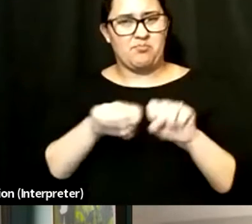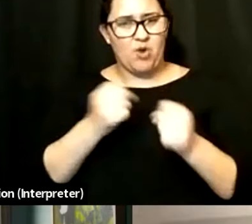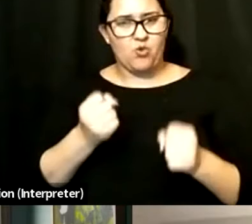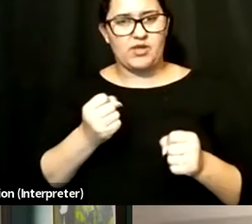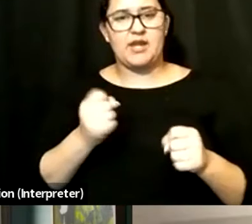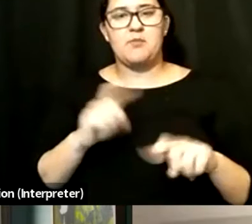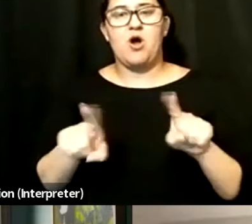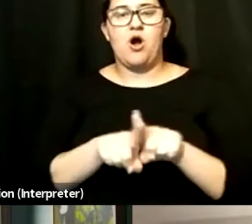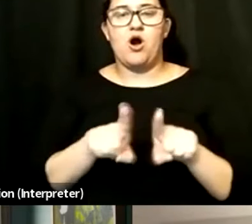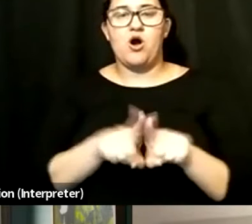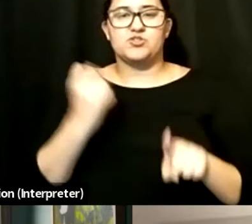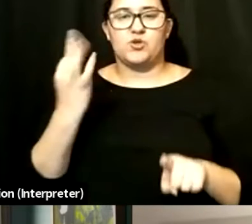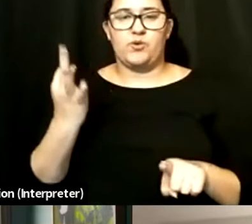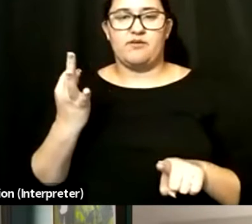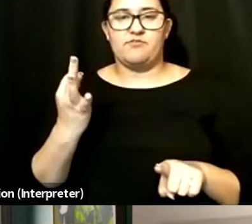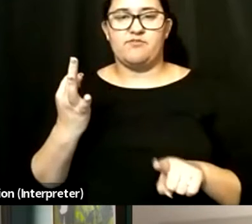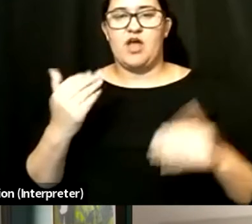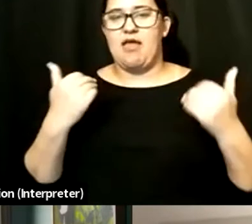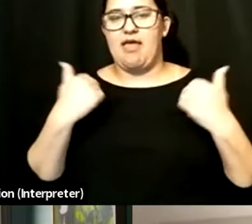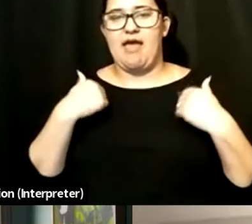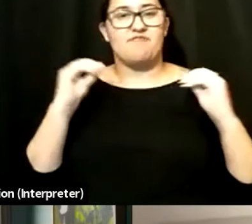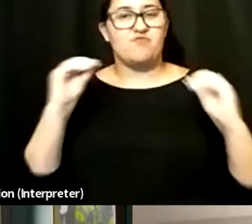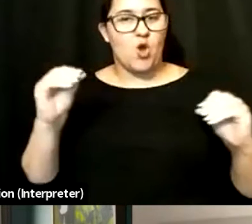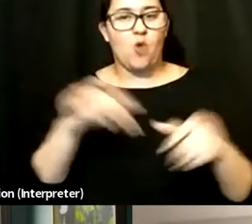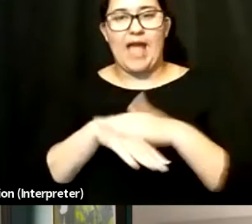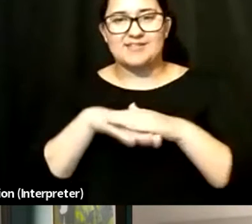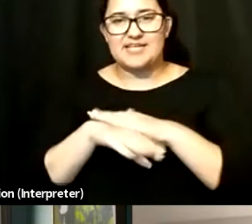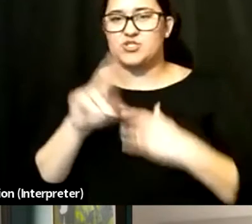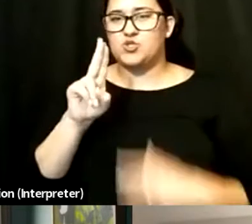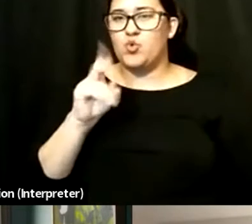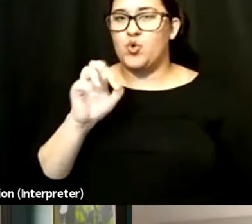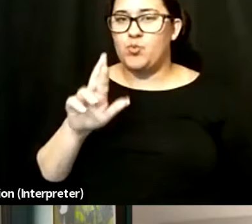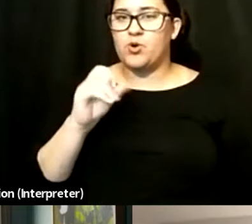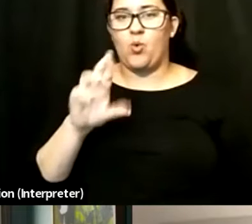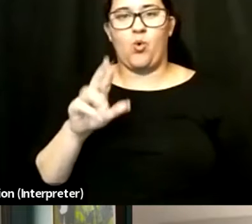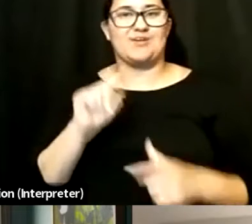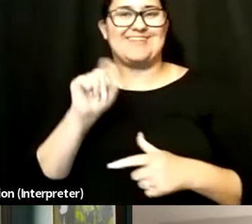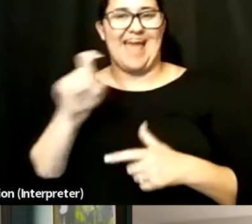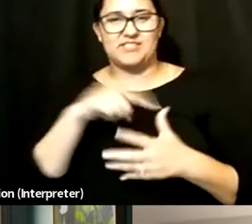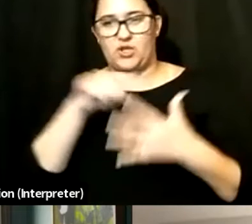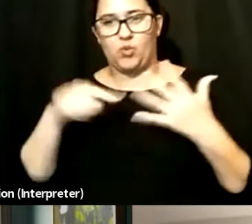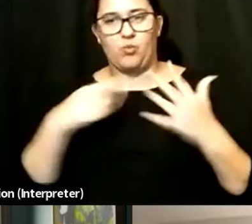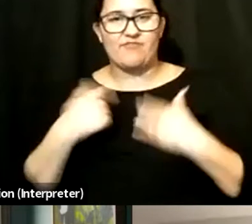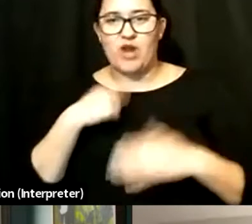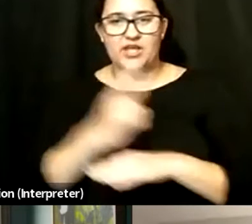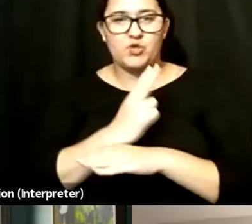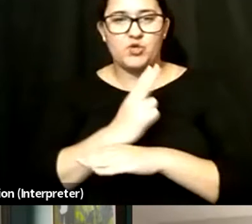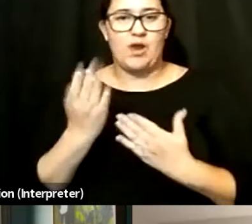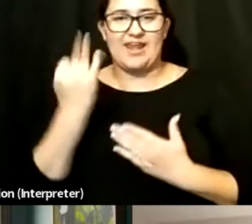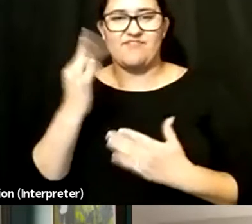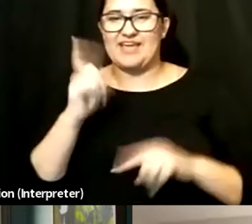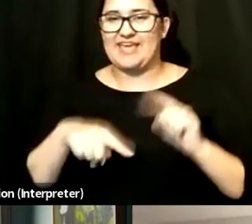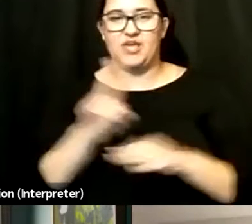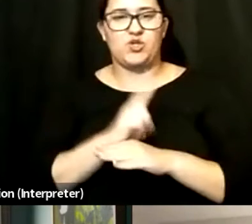if there's no accessible Ubers or taxis or or bus systems around me? Like, it's one of those things where